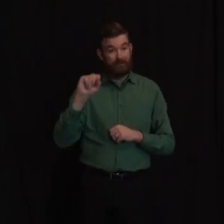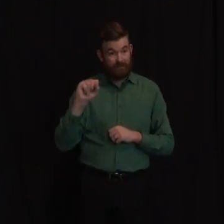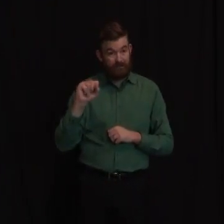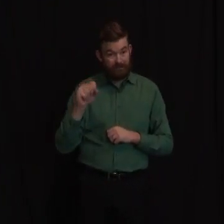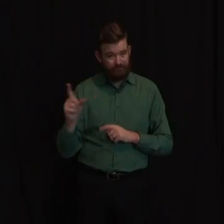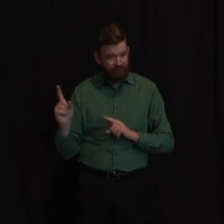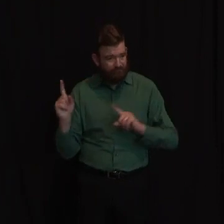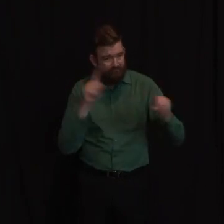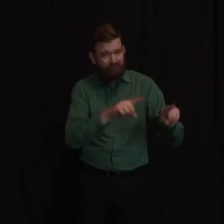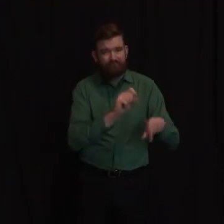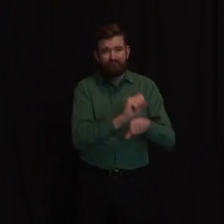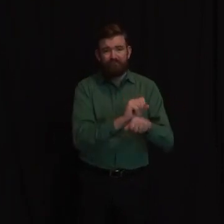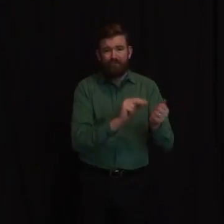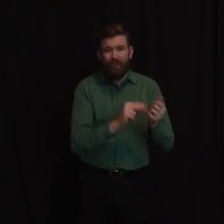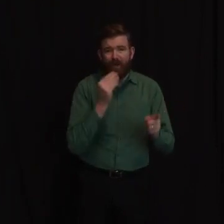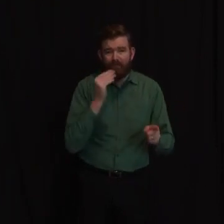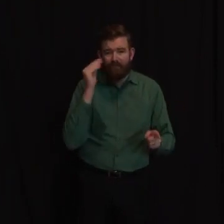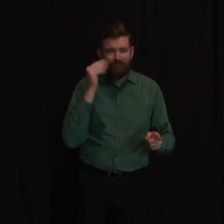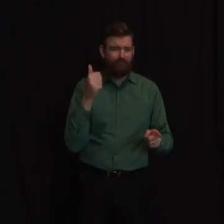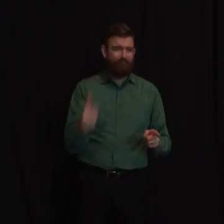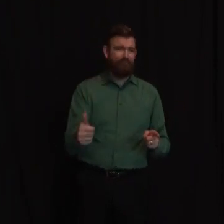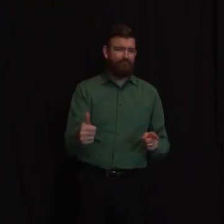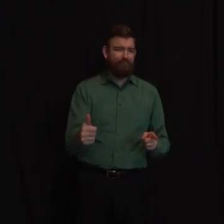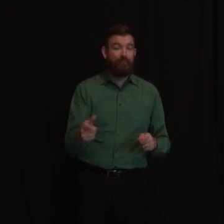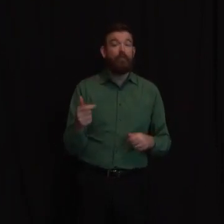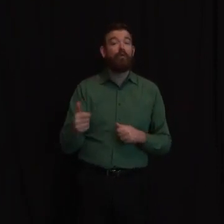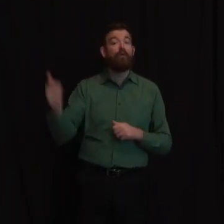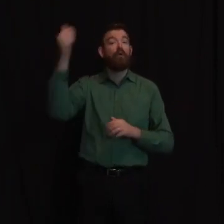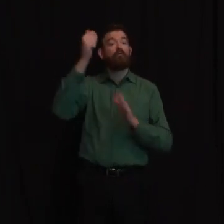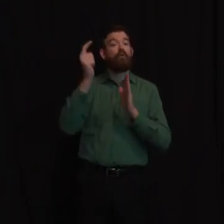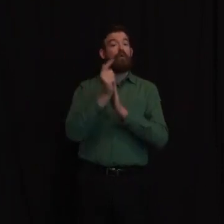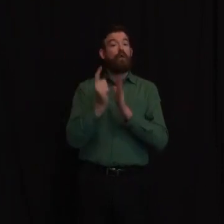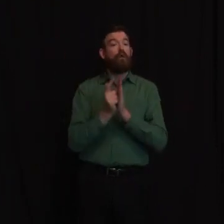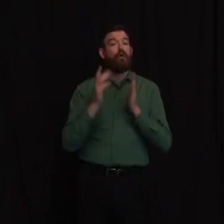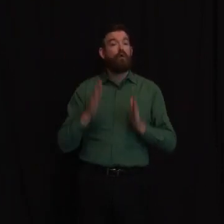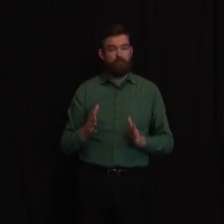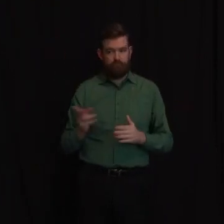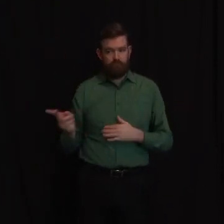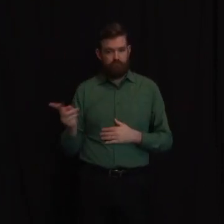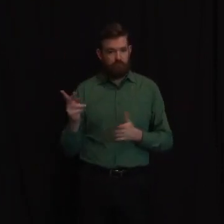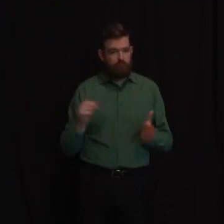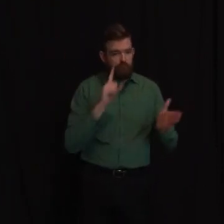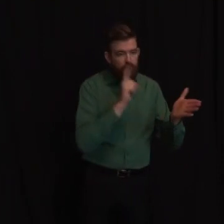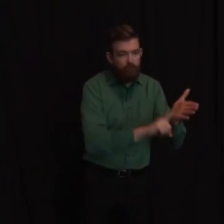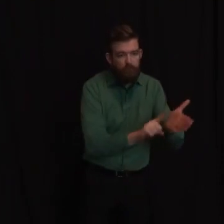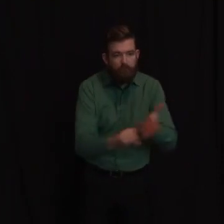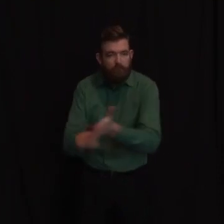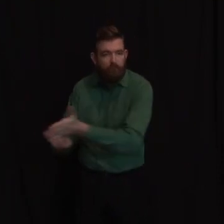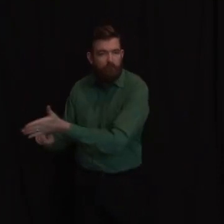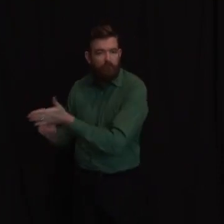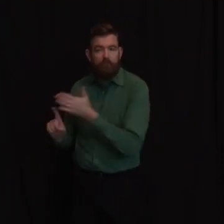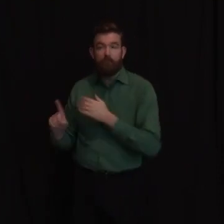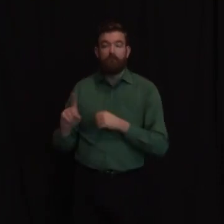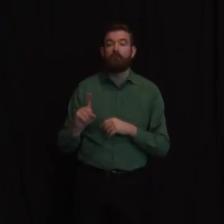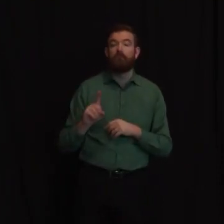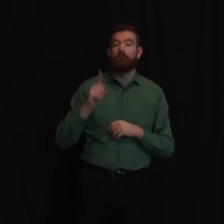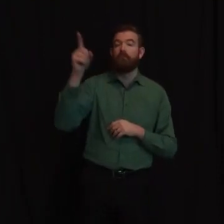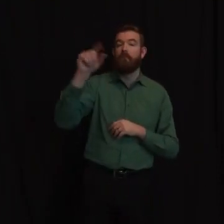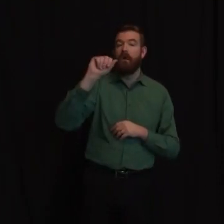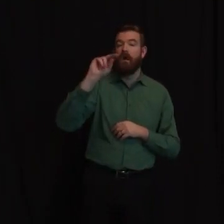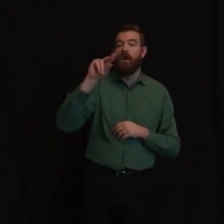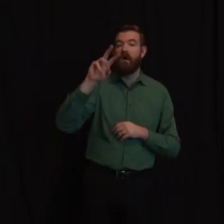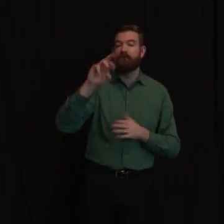is conducting an investigation as well. So thank you, John. Elise, good afternoon. Good afternoon.